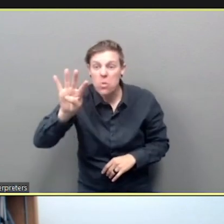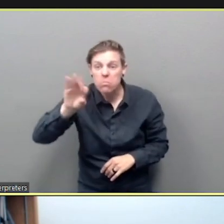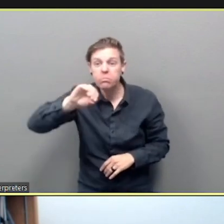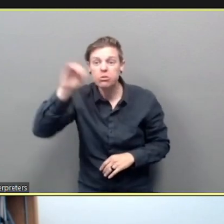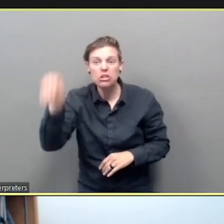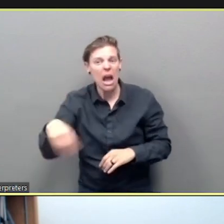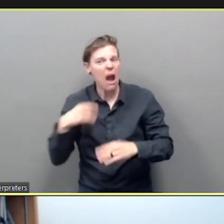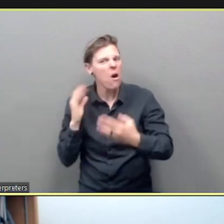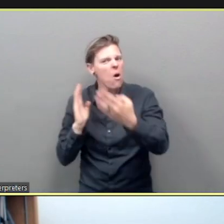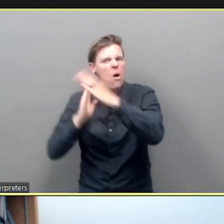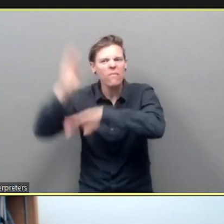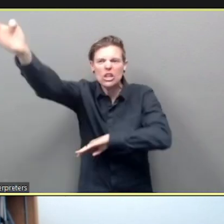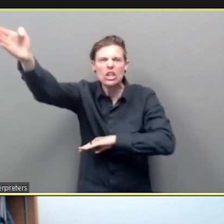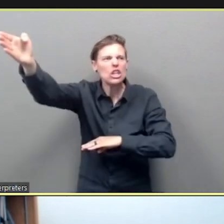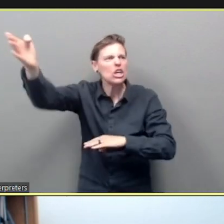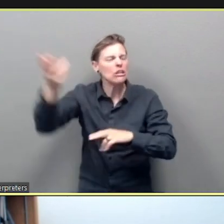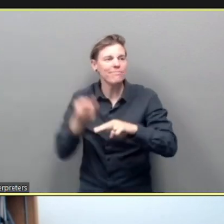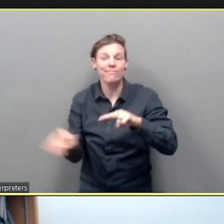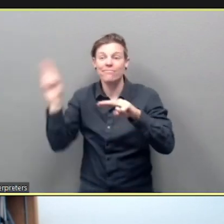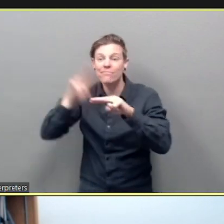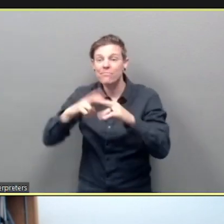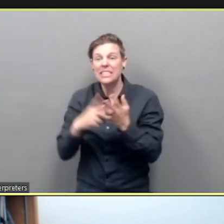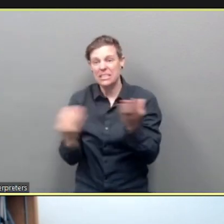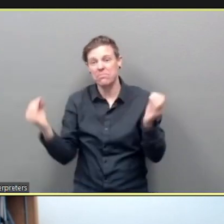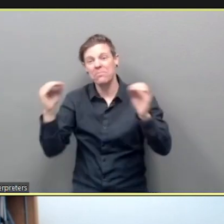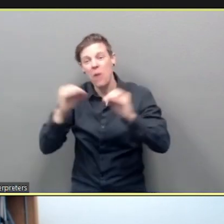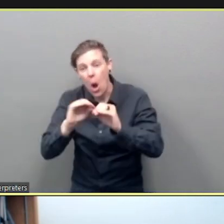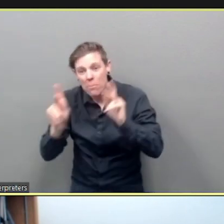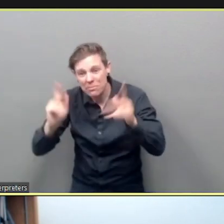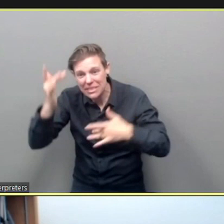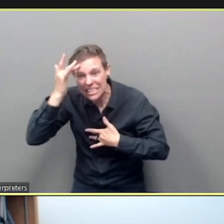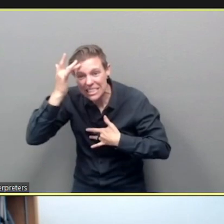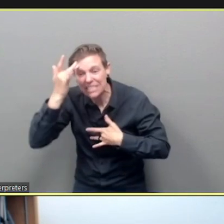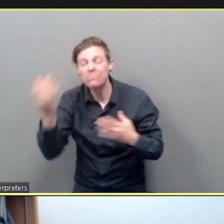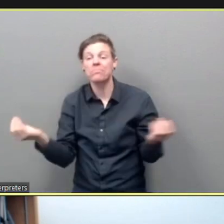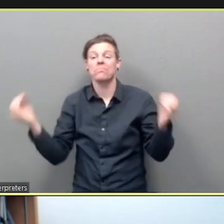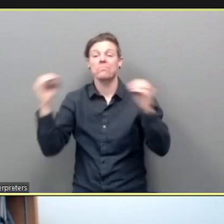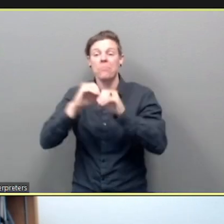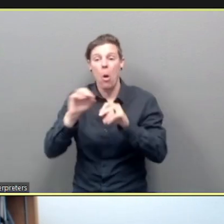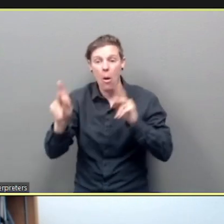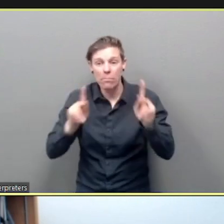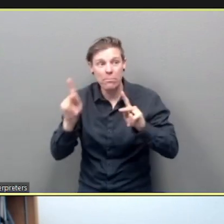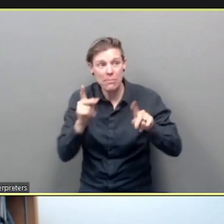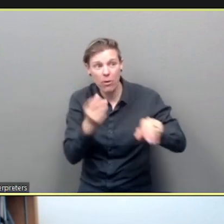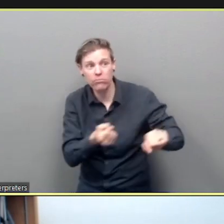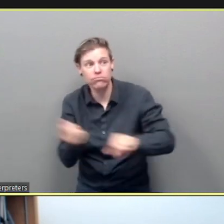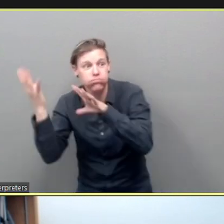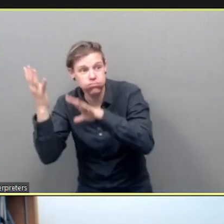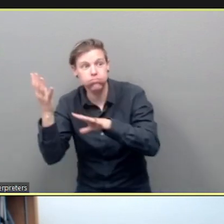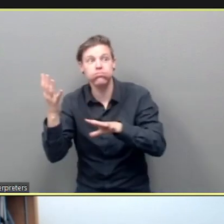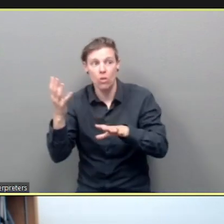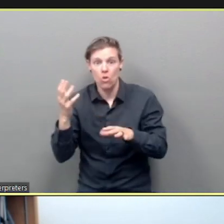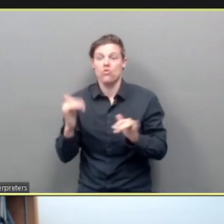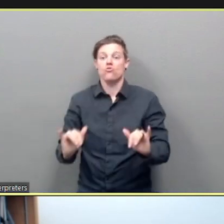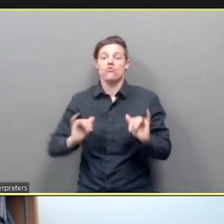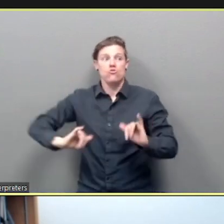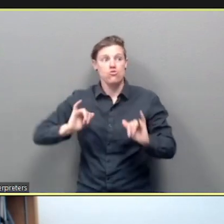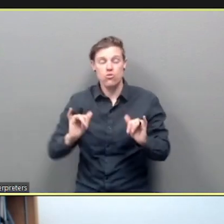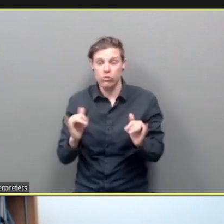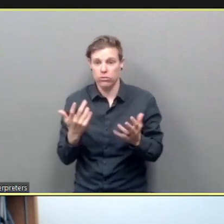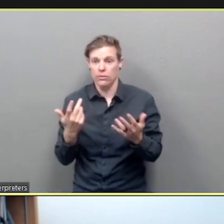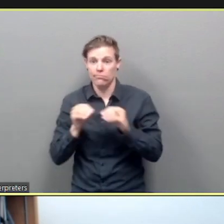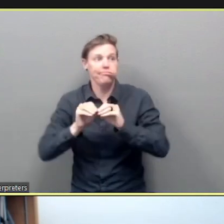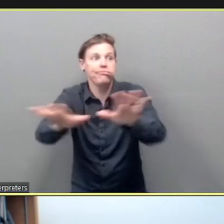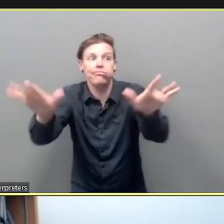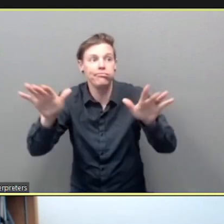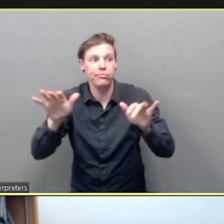in our communities, and we know that this is most likely represents a fraction of the